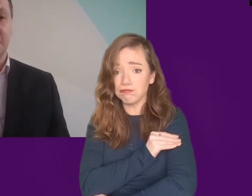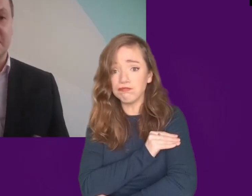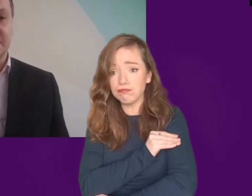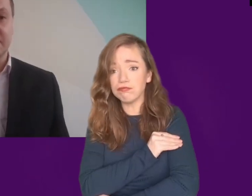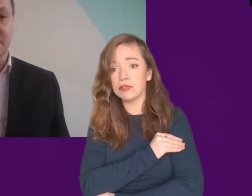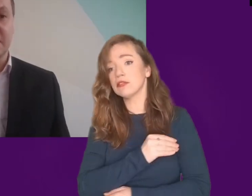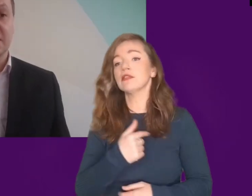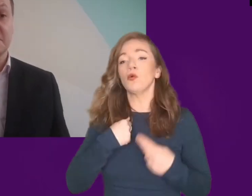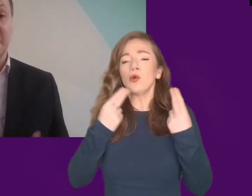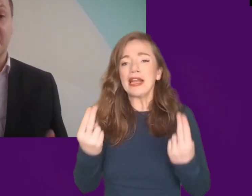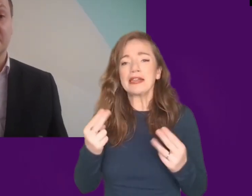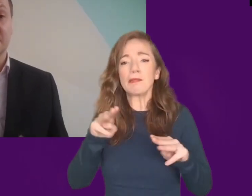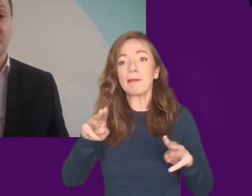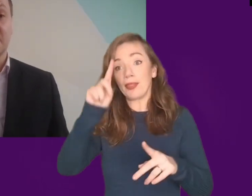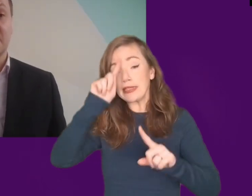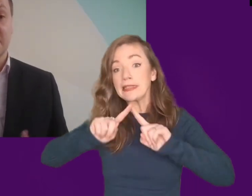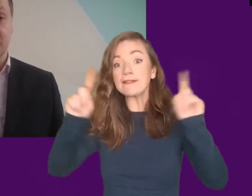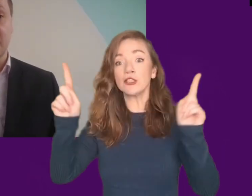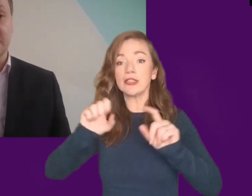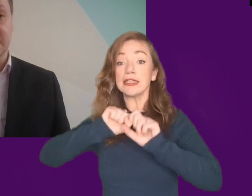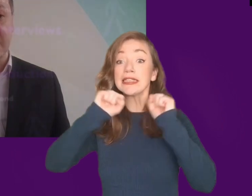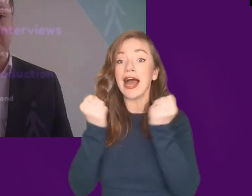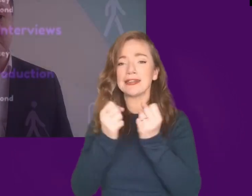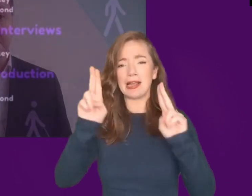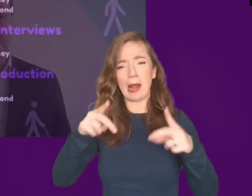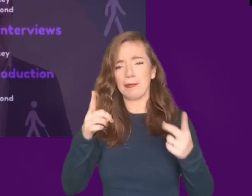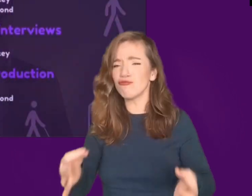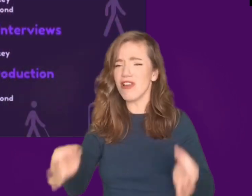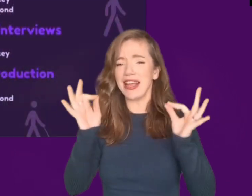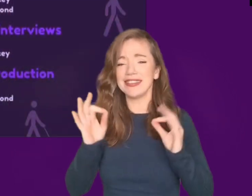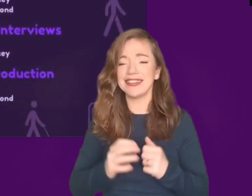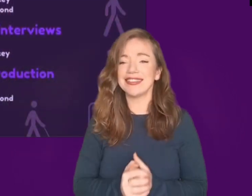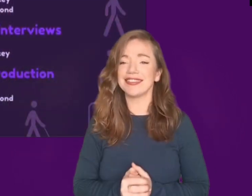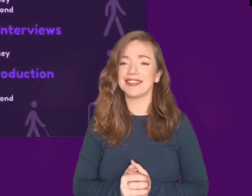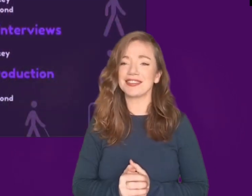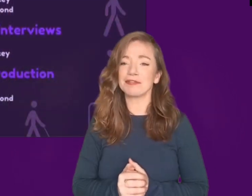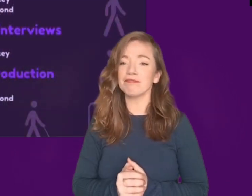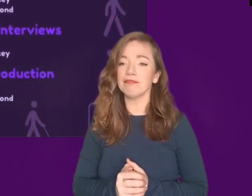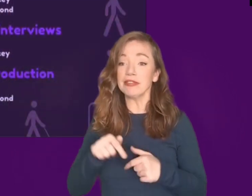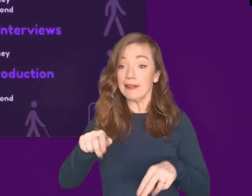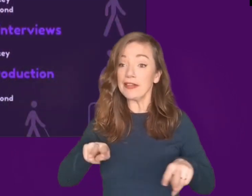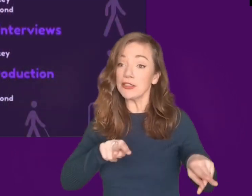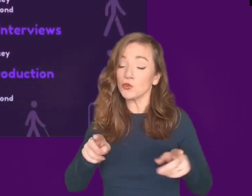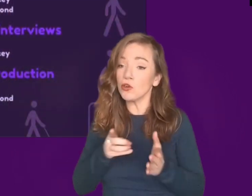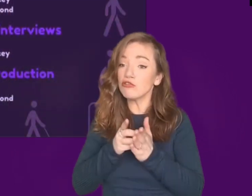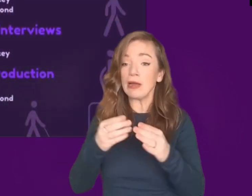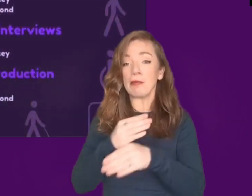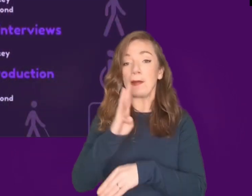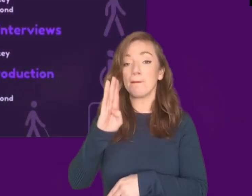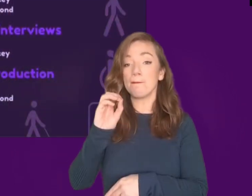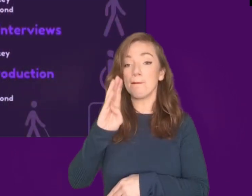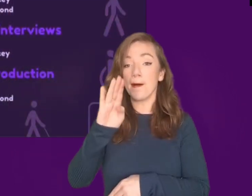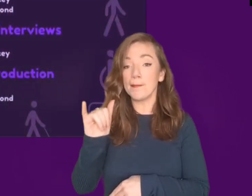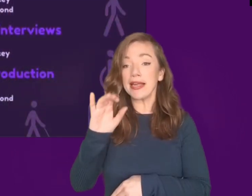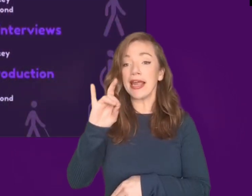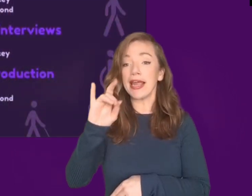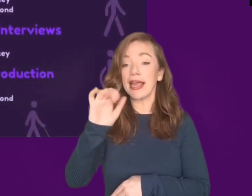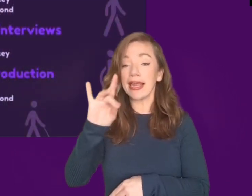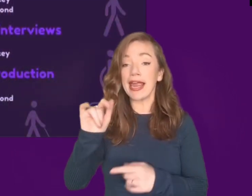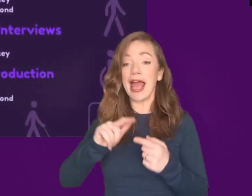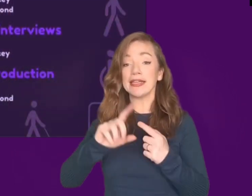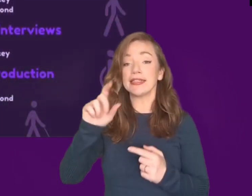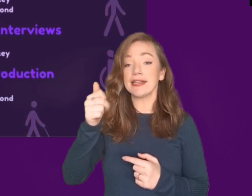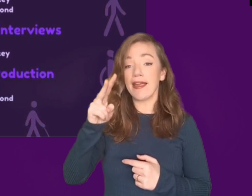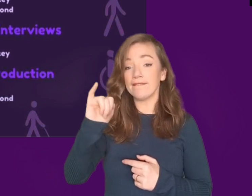people who think differently to make our society as great as it can be. This video was directed by Bobbie Hickey and David